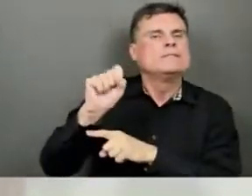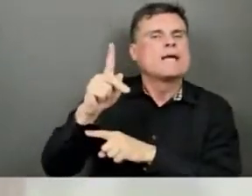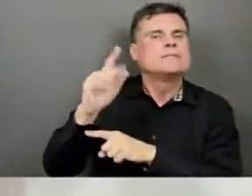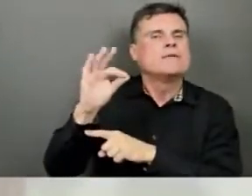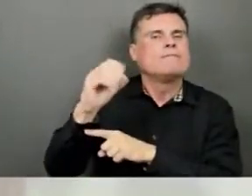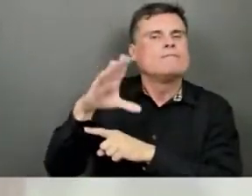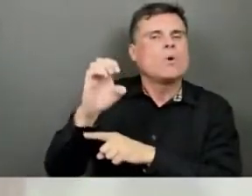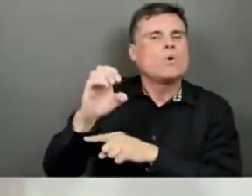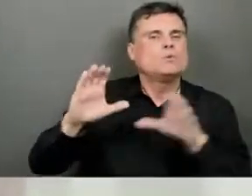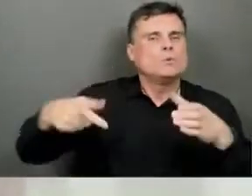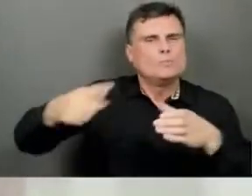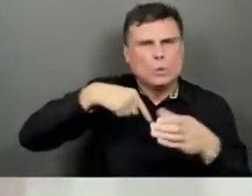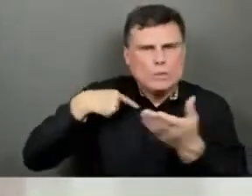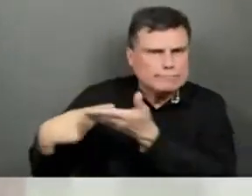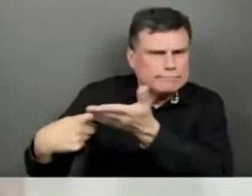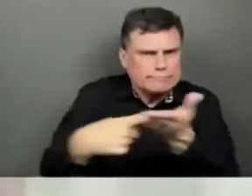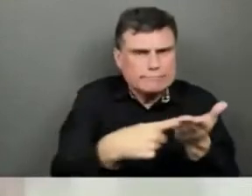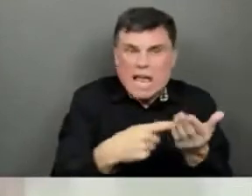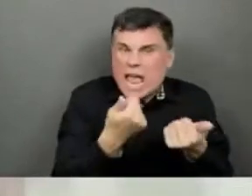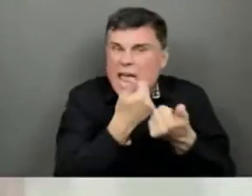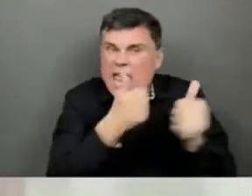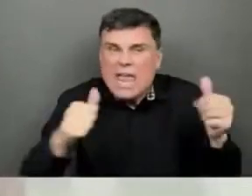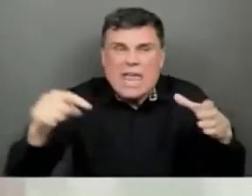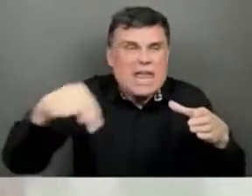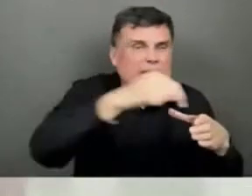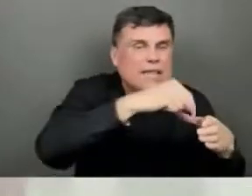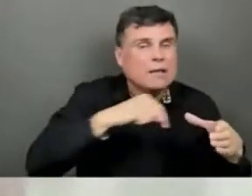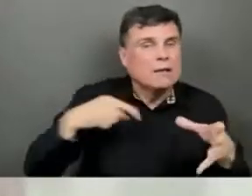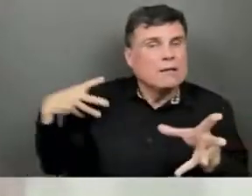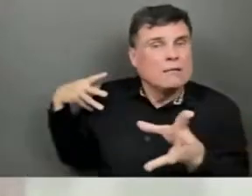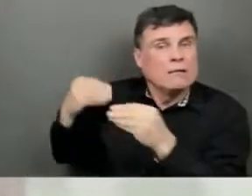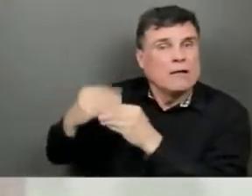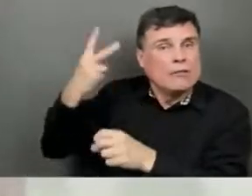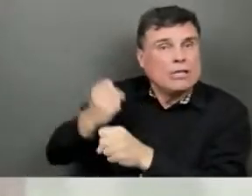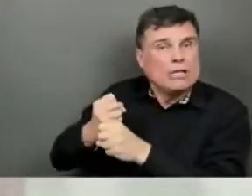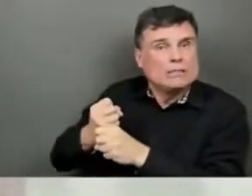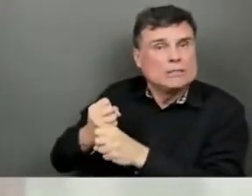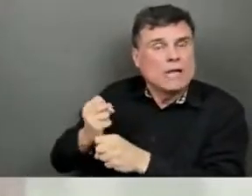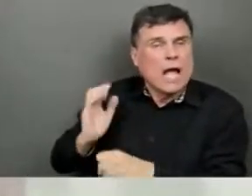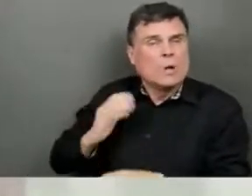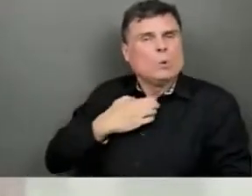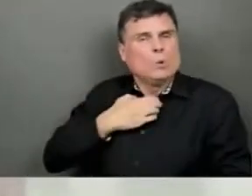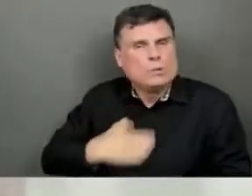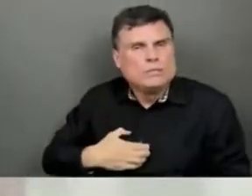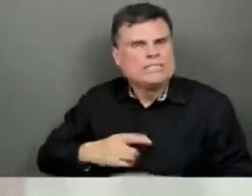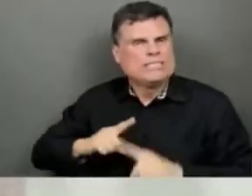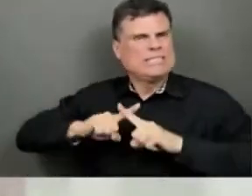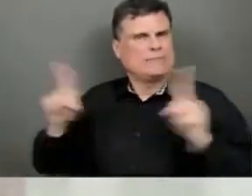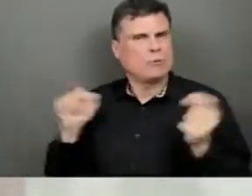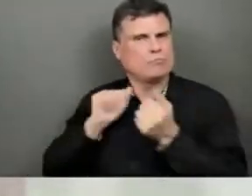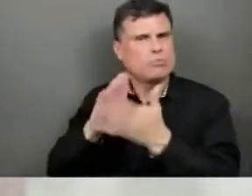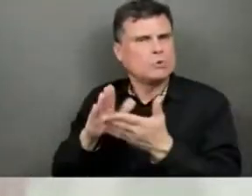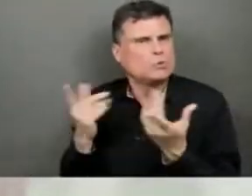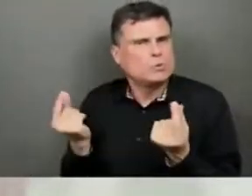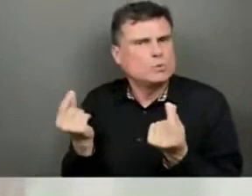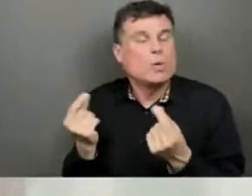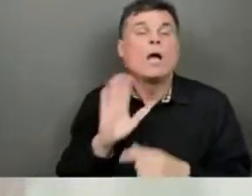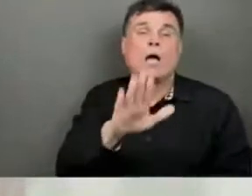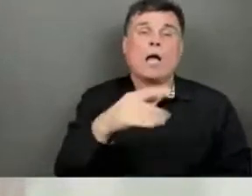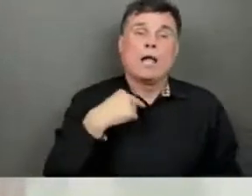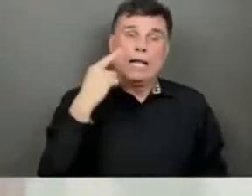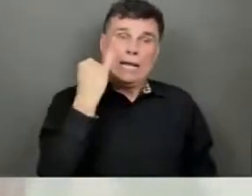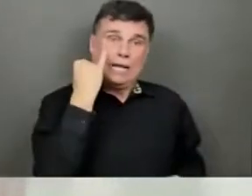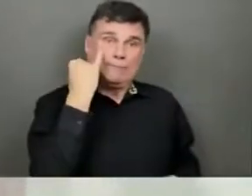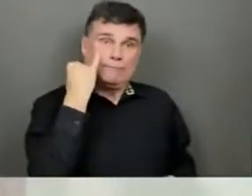the things, I think as a global community, had we had a better support of China early on,